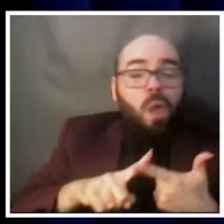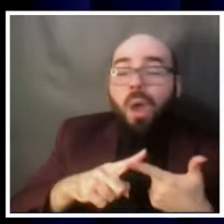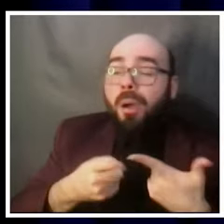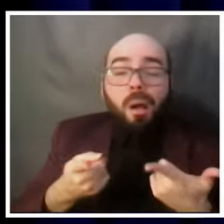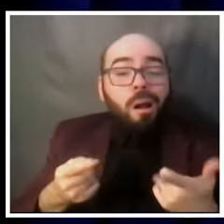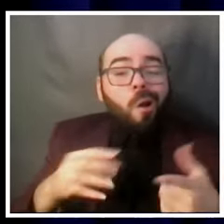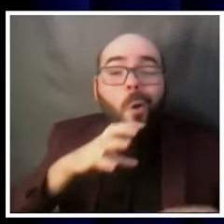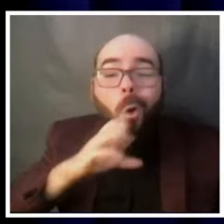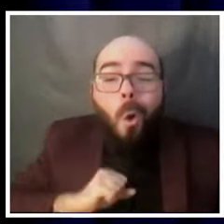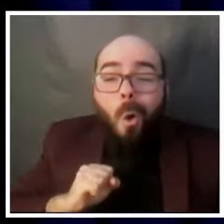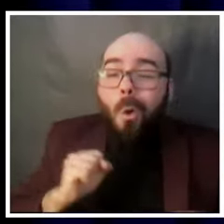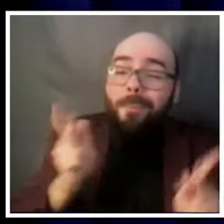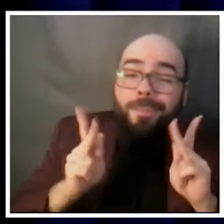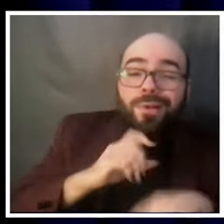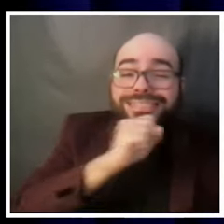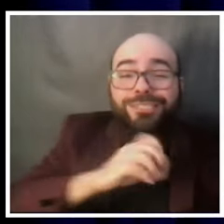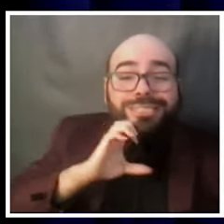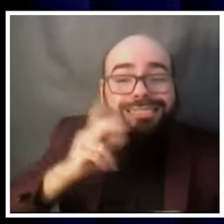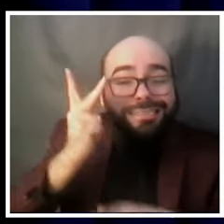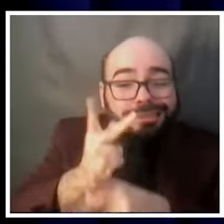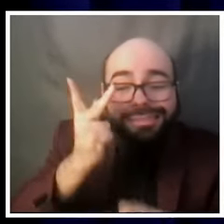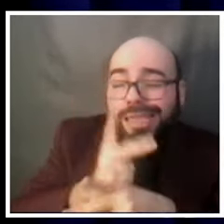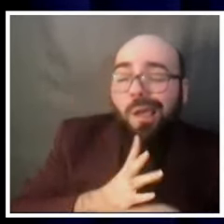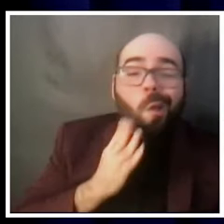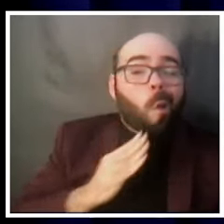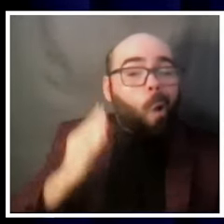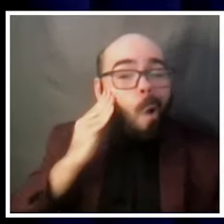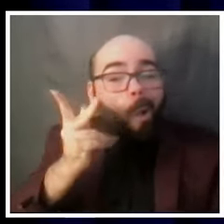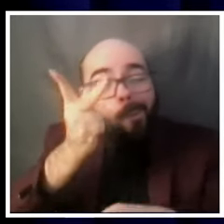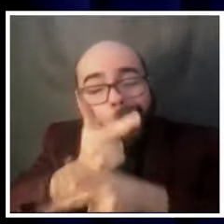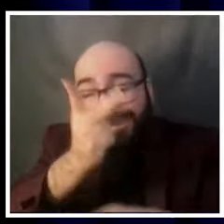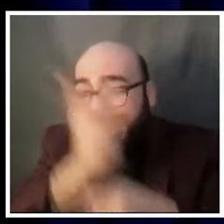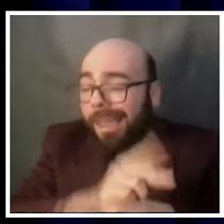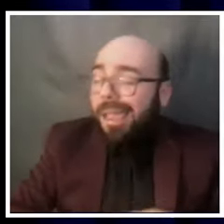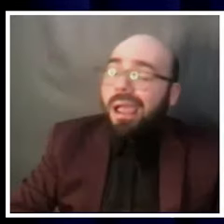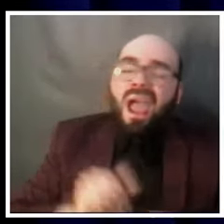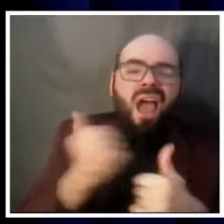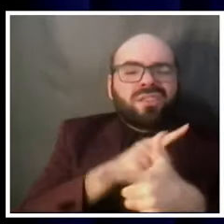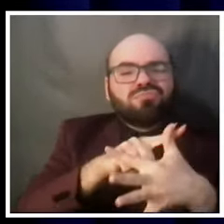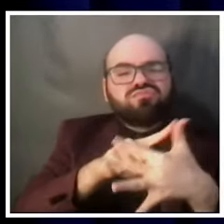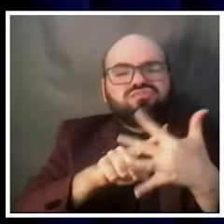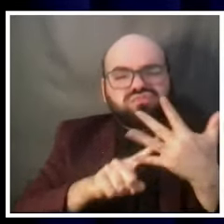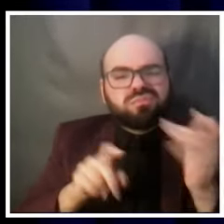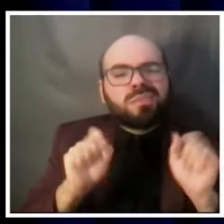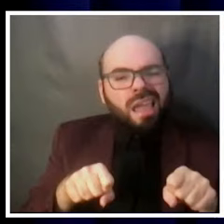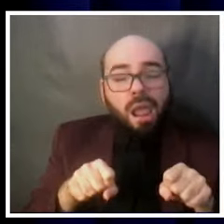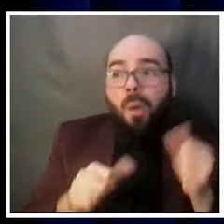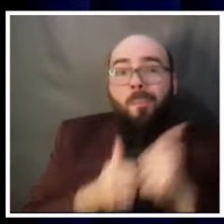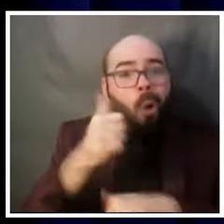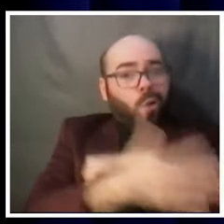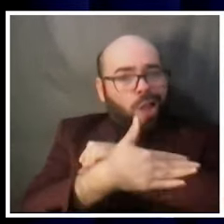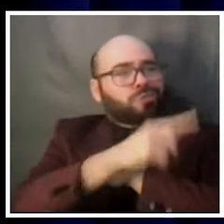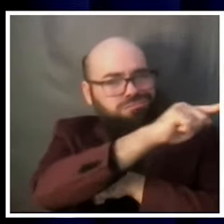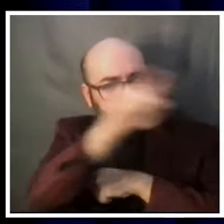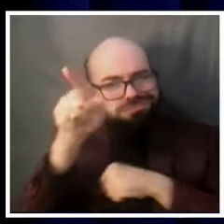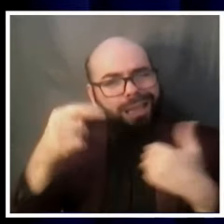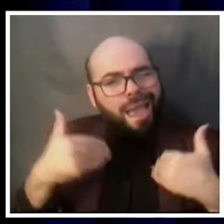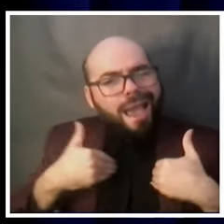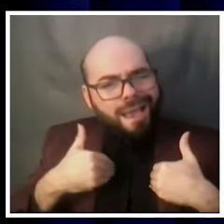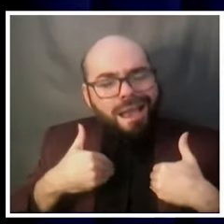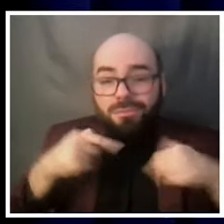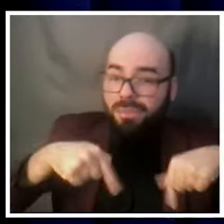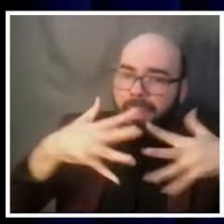and more, like every major country in the world has. Of all this is not only good for families, it creates